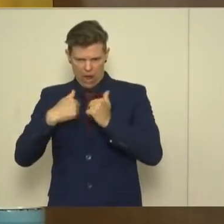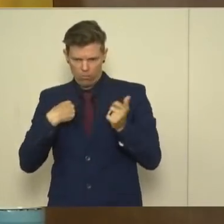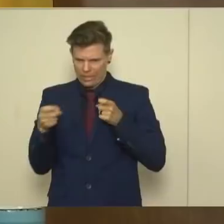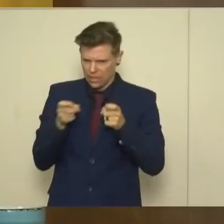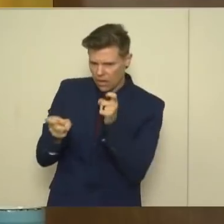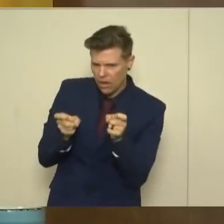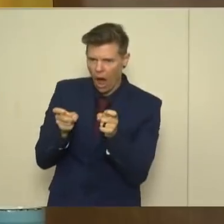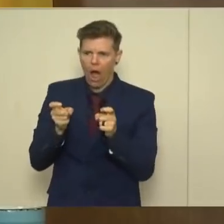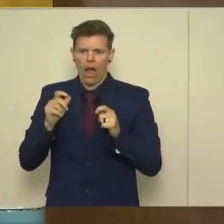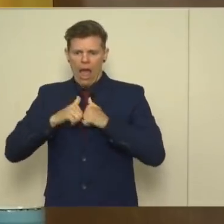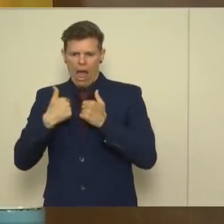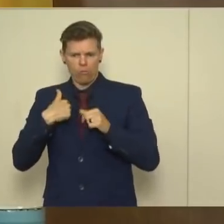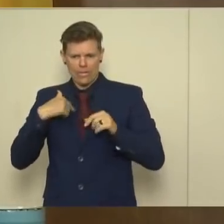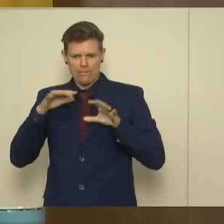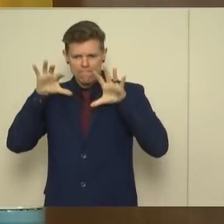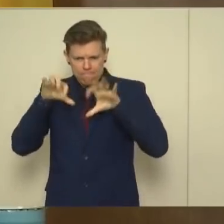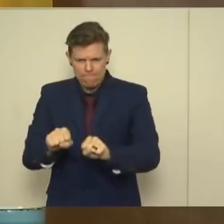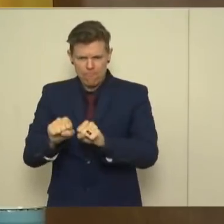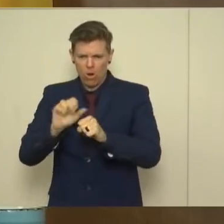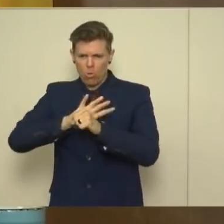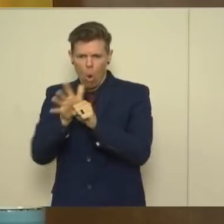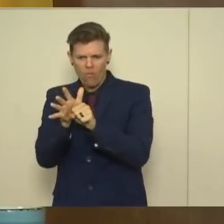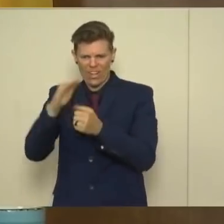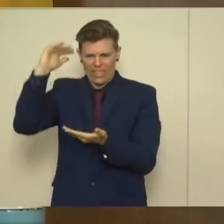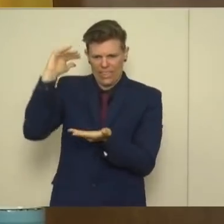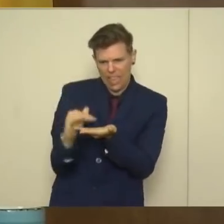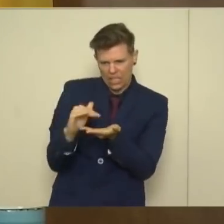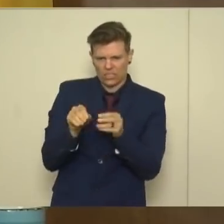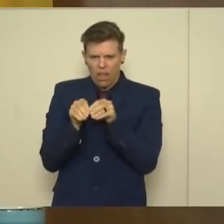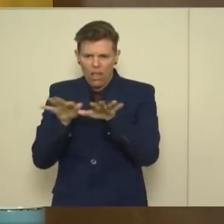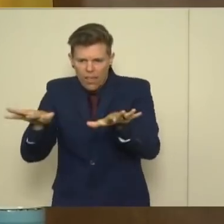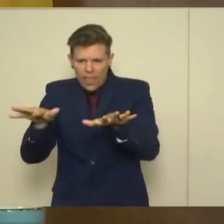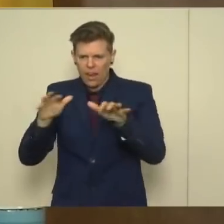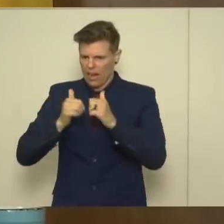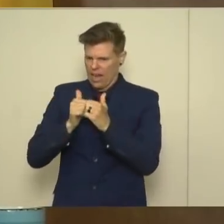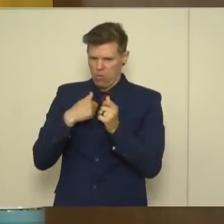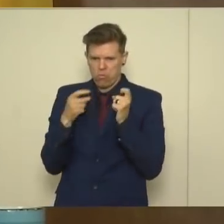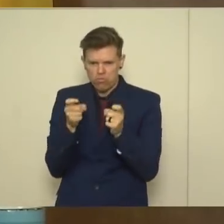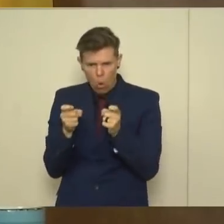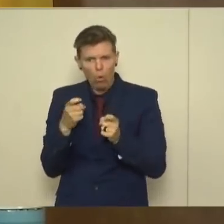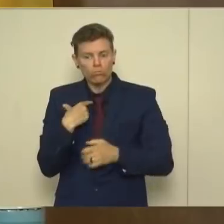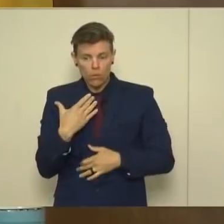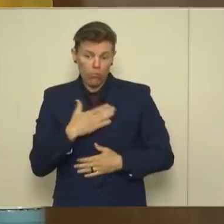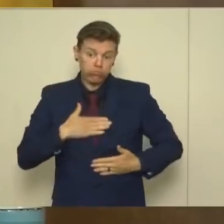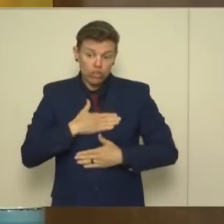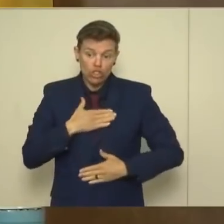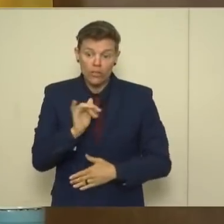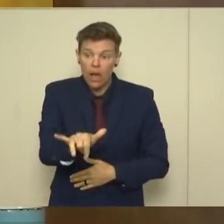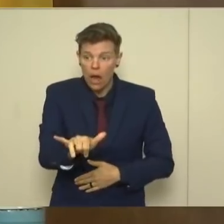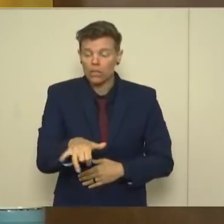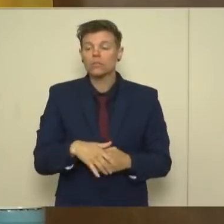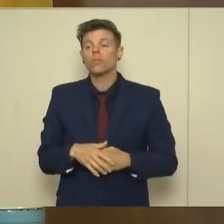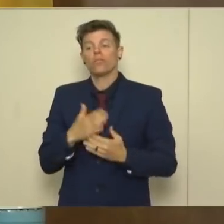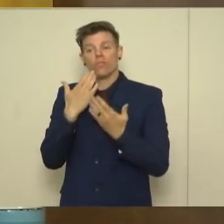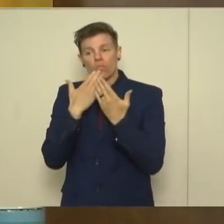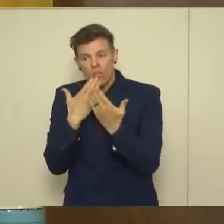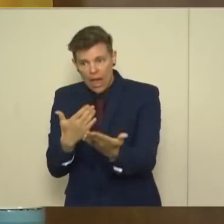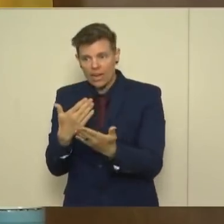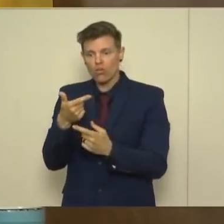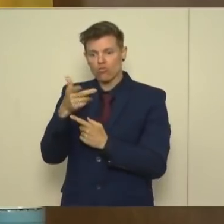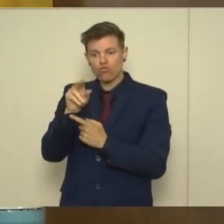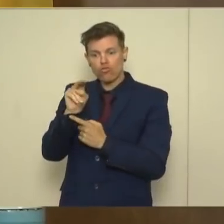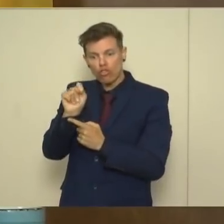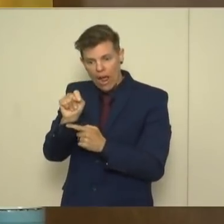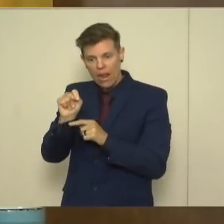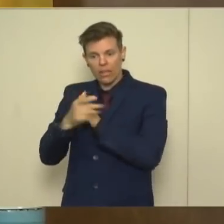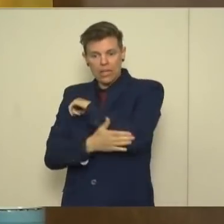possible the mitigation, right, of the spread of this virus. So I want to thank Grant County residents for